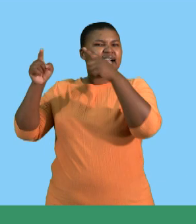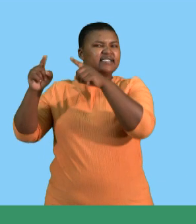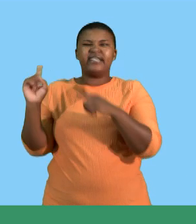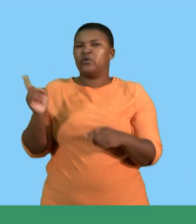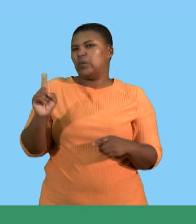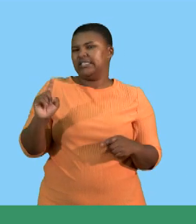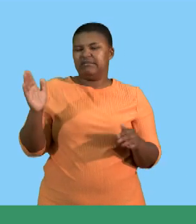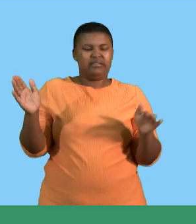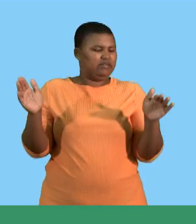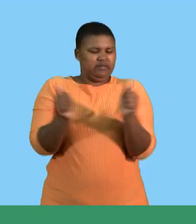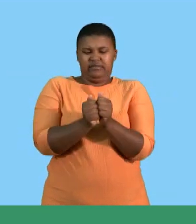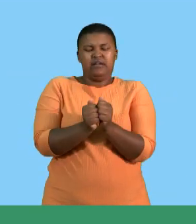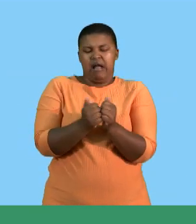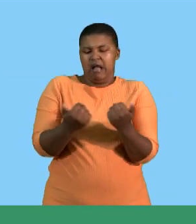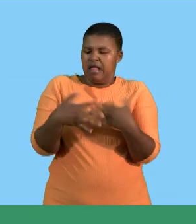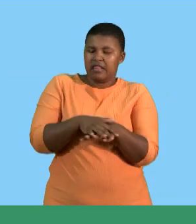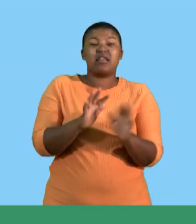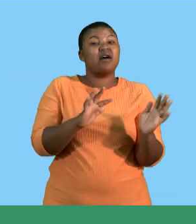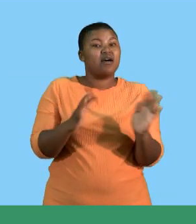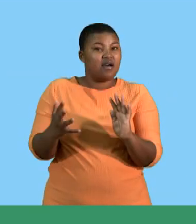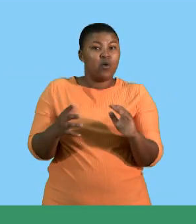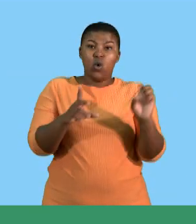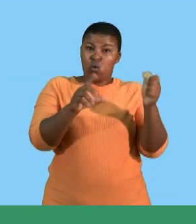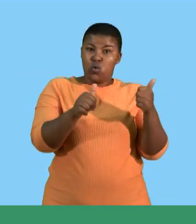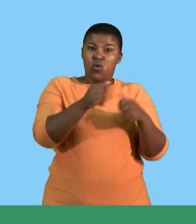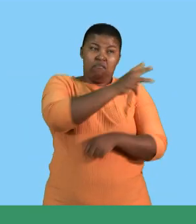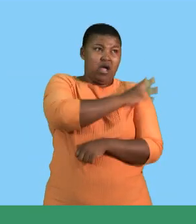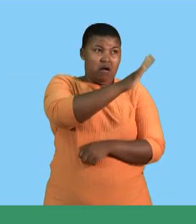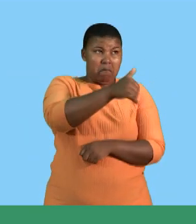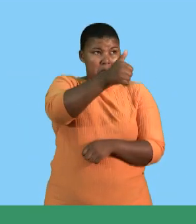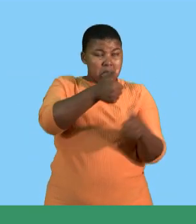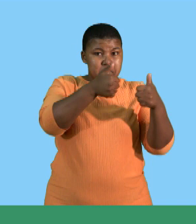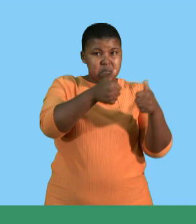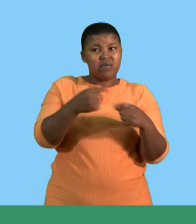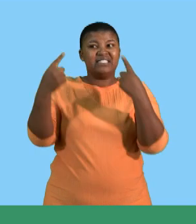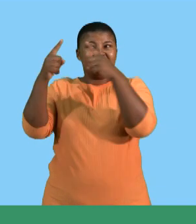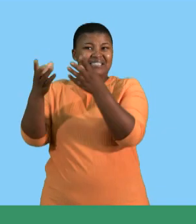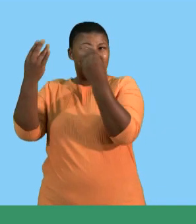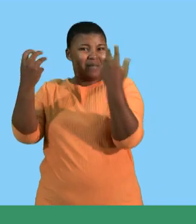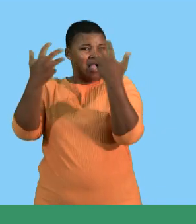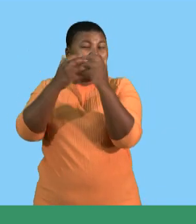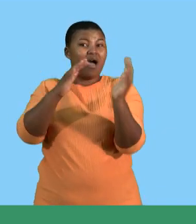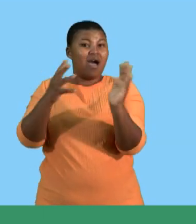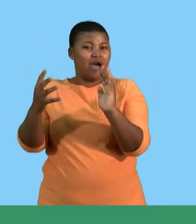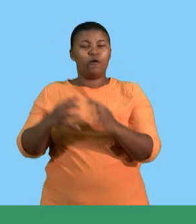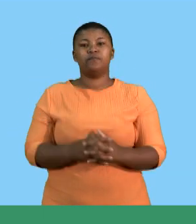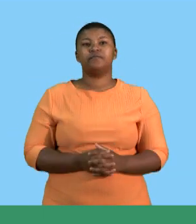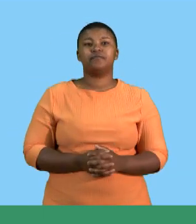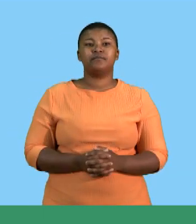relationship between good management and achieving our success and our objectives?